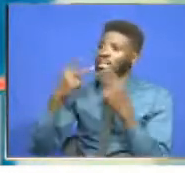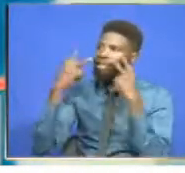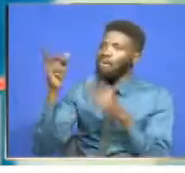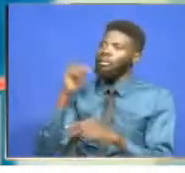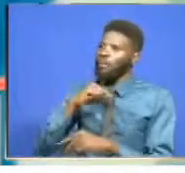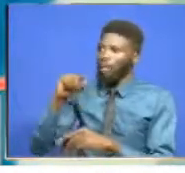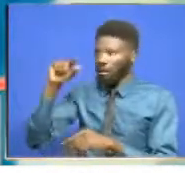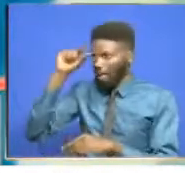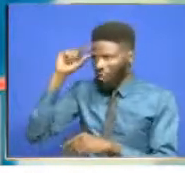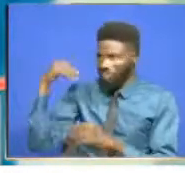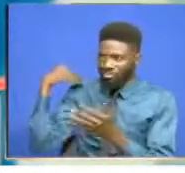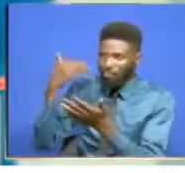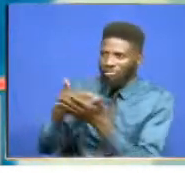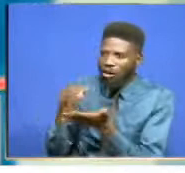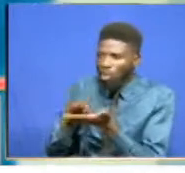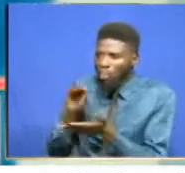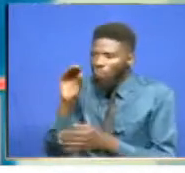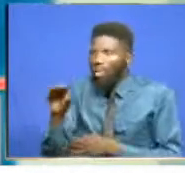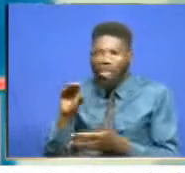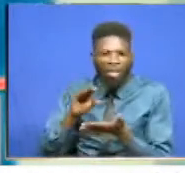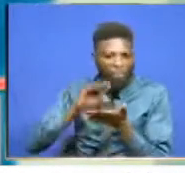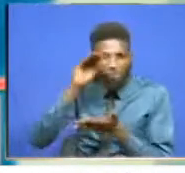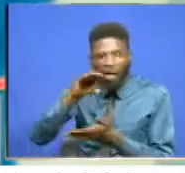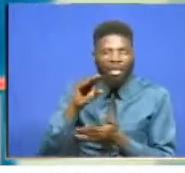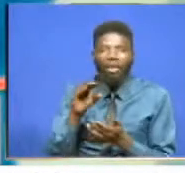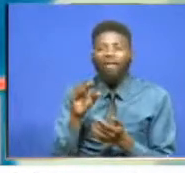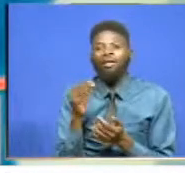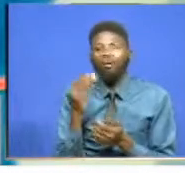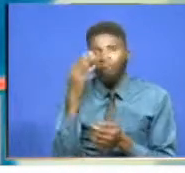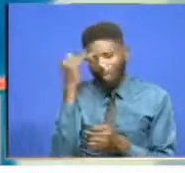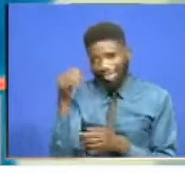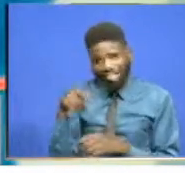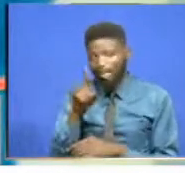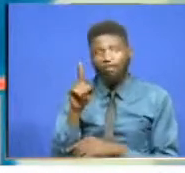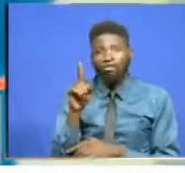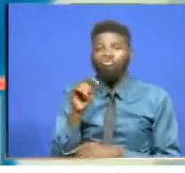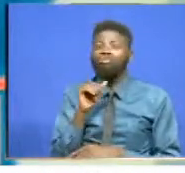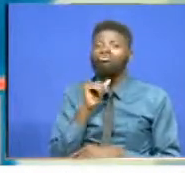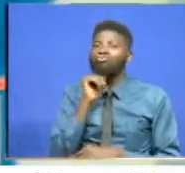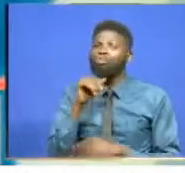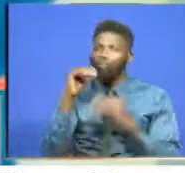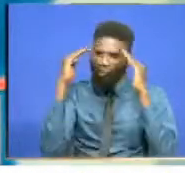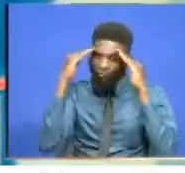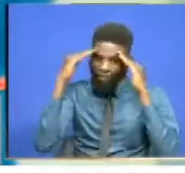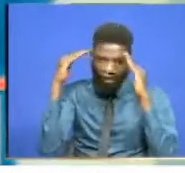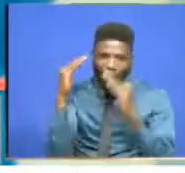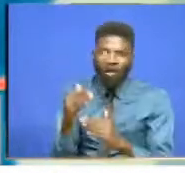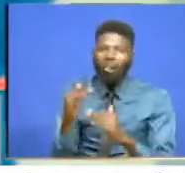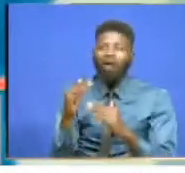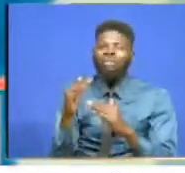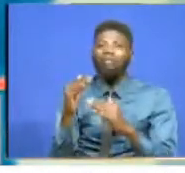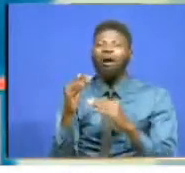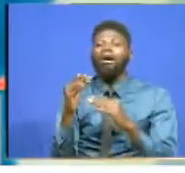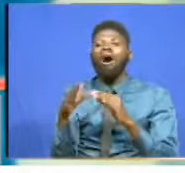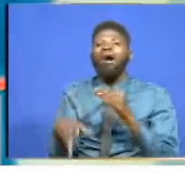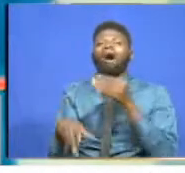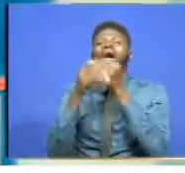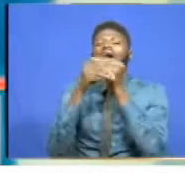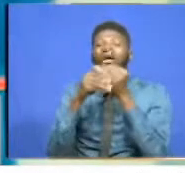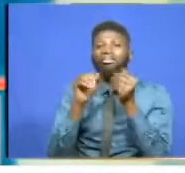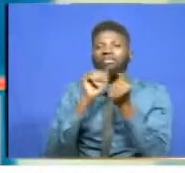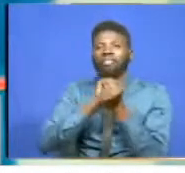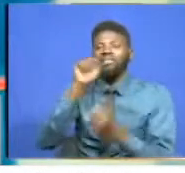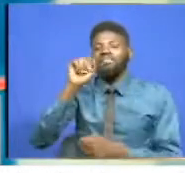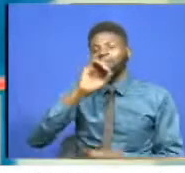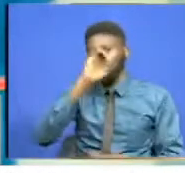are tokenists because they are not keen in going beyond the 15%. And that is why